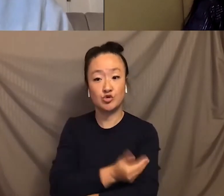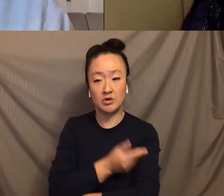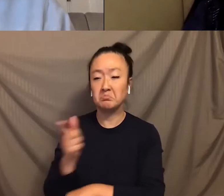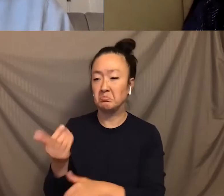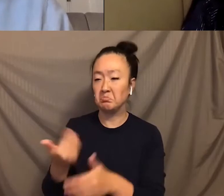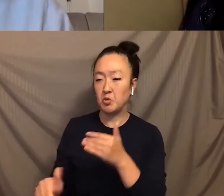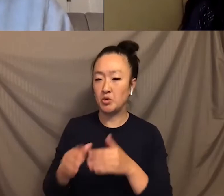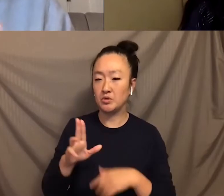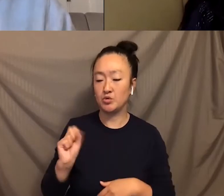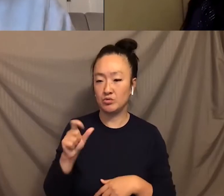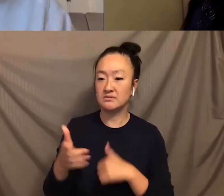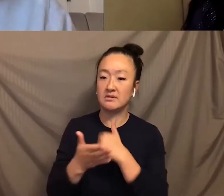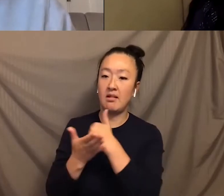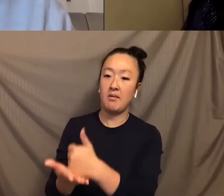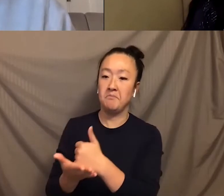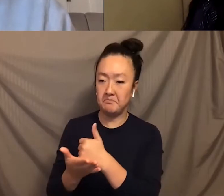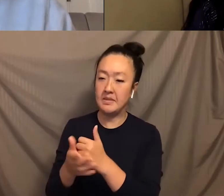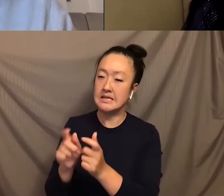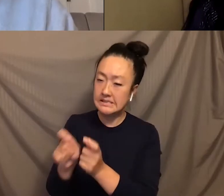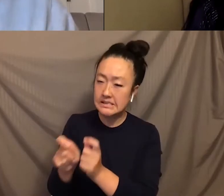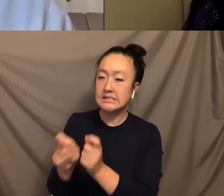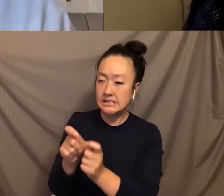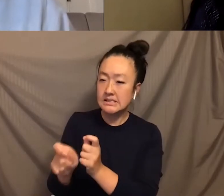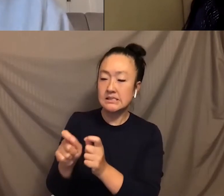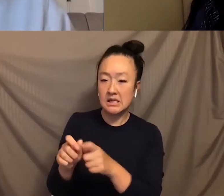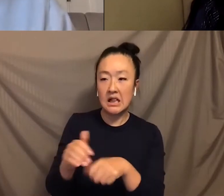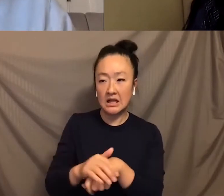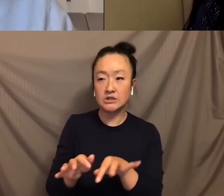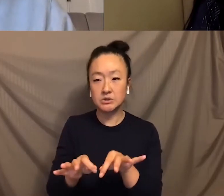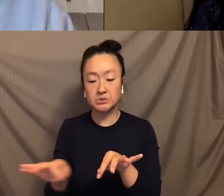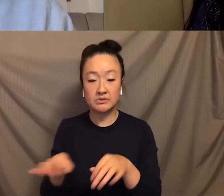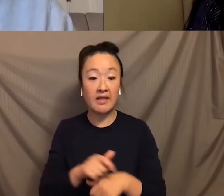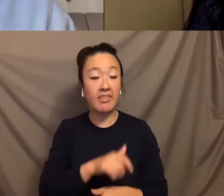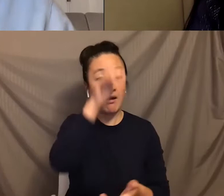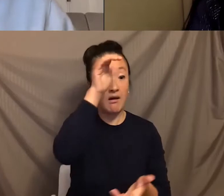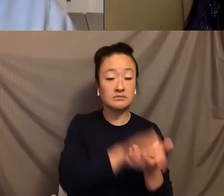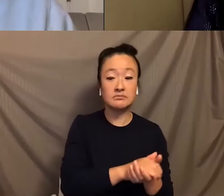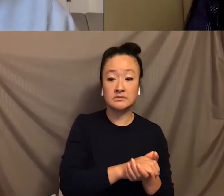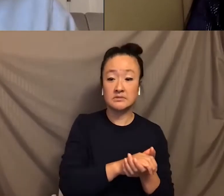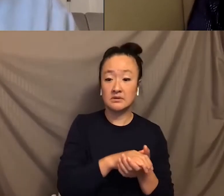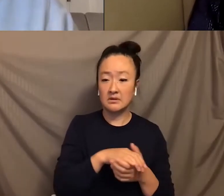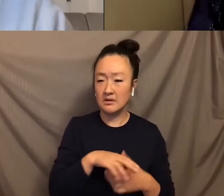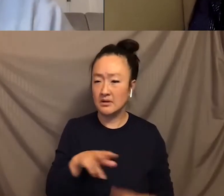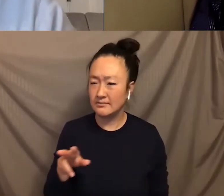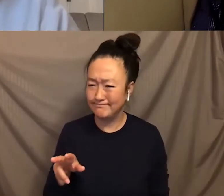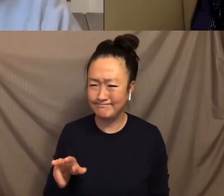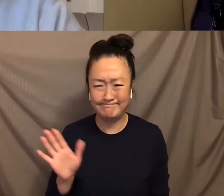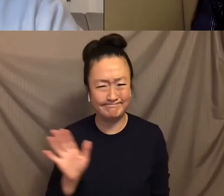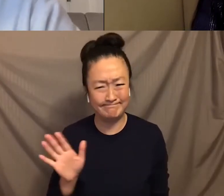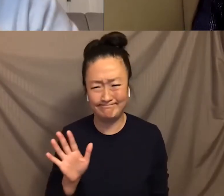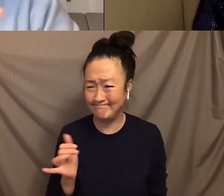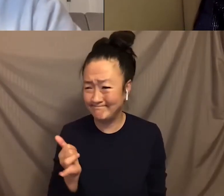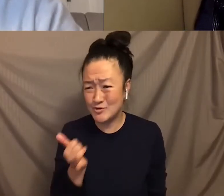believe, helped her kind of rework the language. And then her husband came in and said, no, this is all